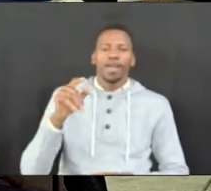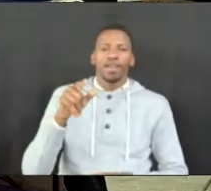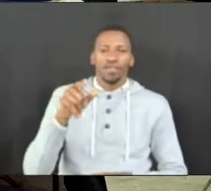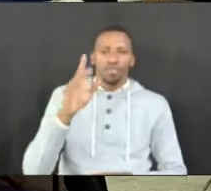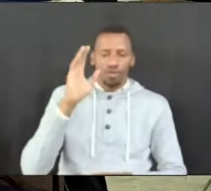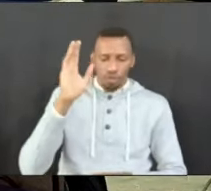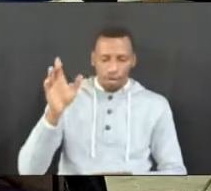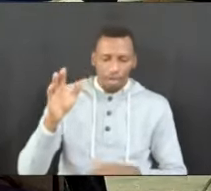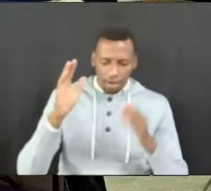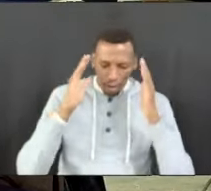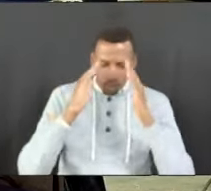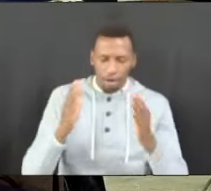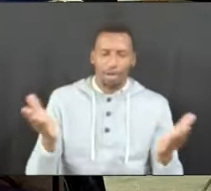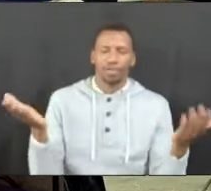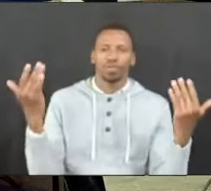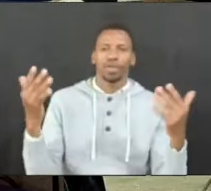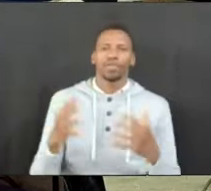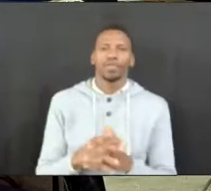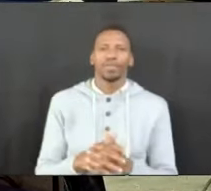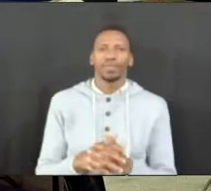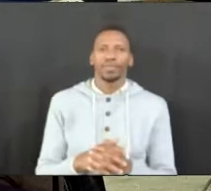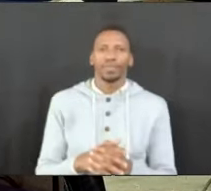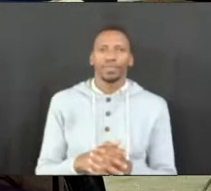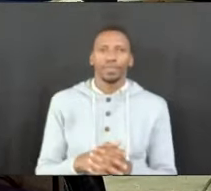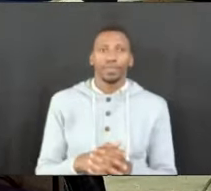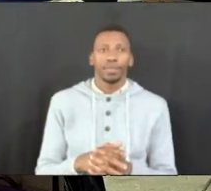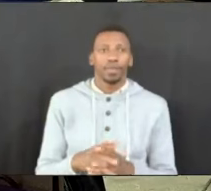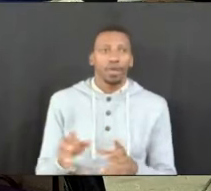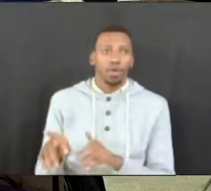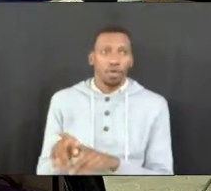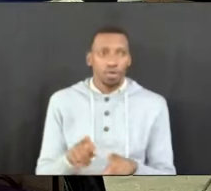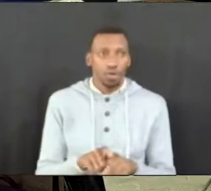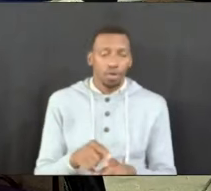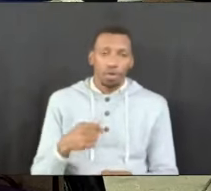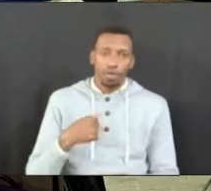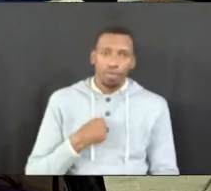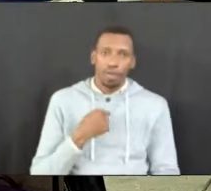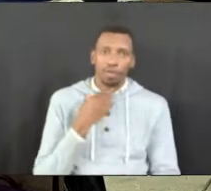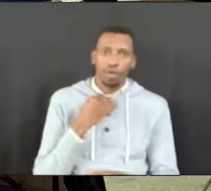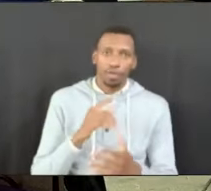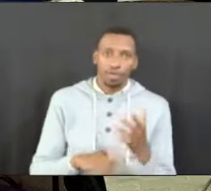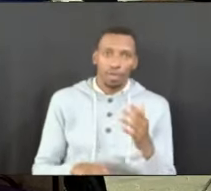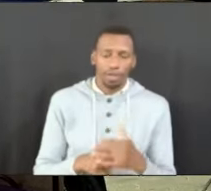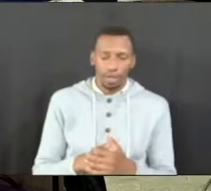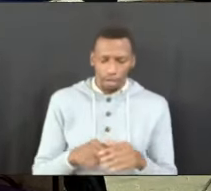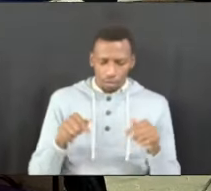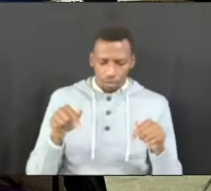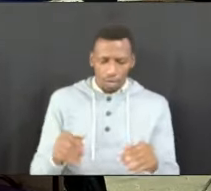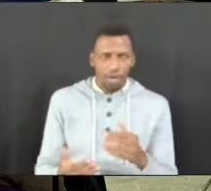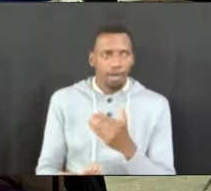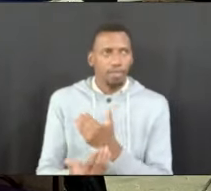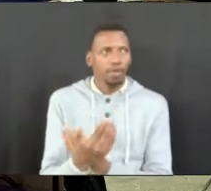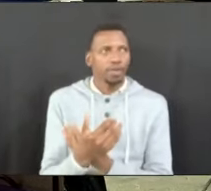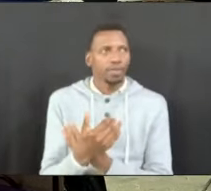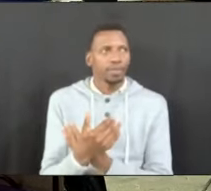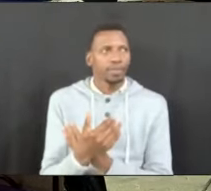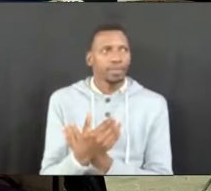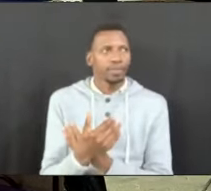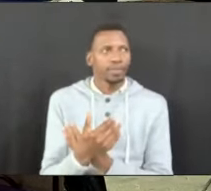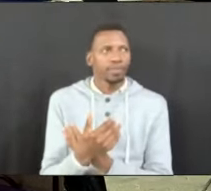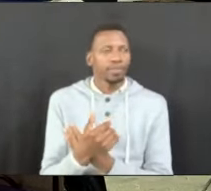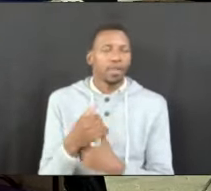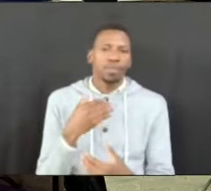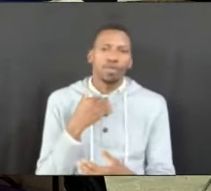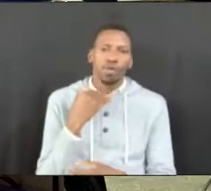study eternally. And beloved, I would like this morning just to